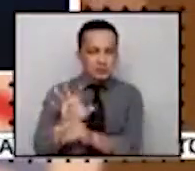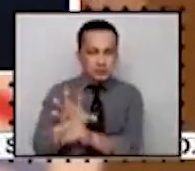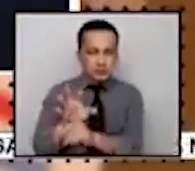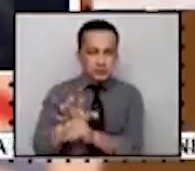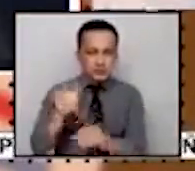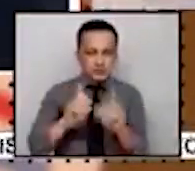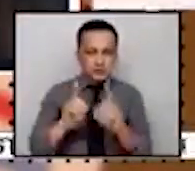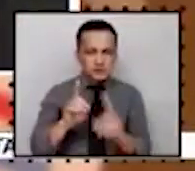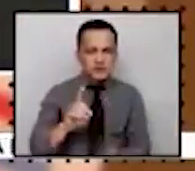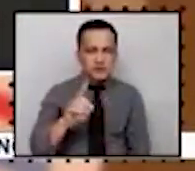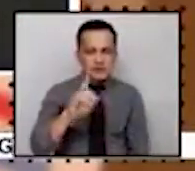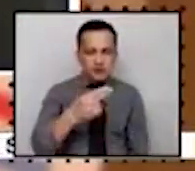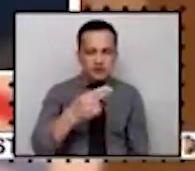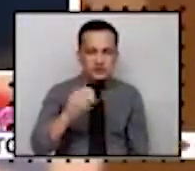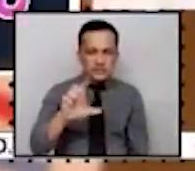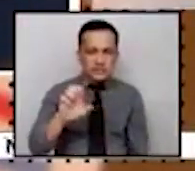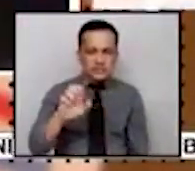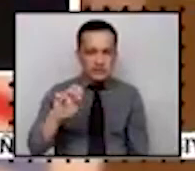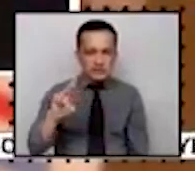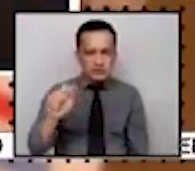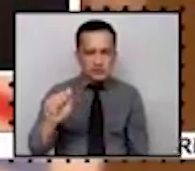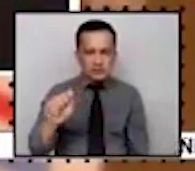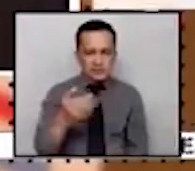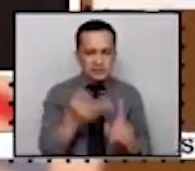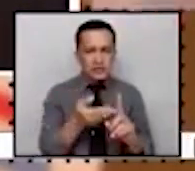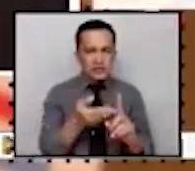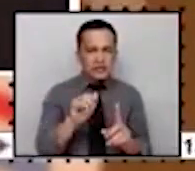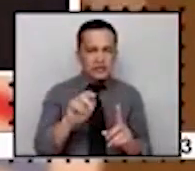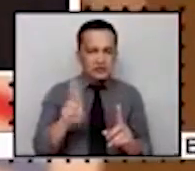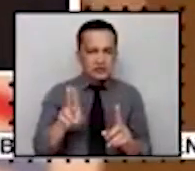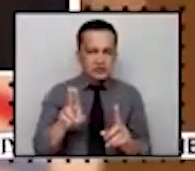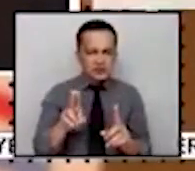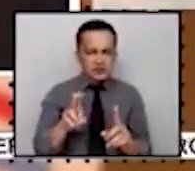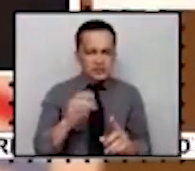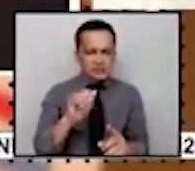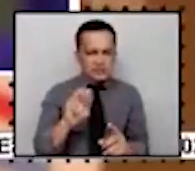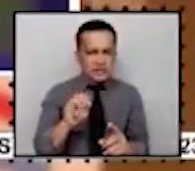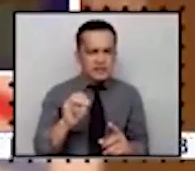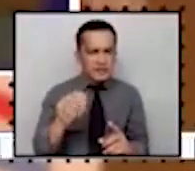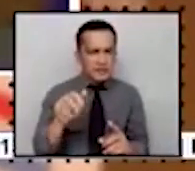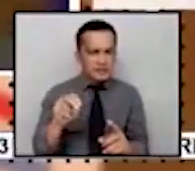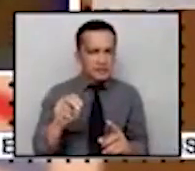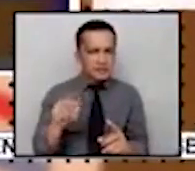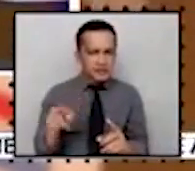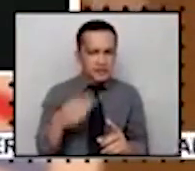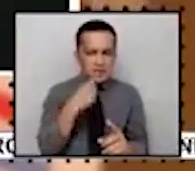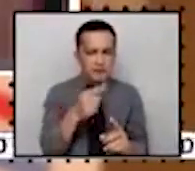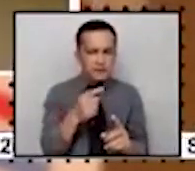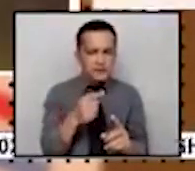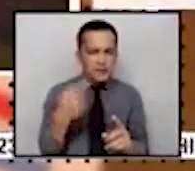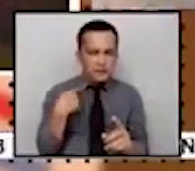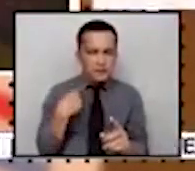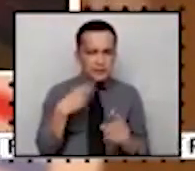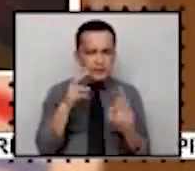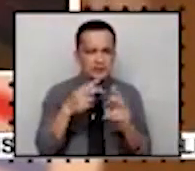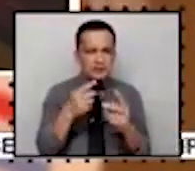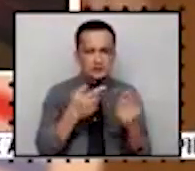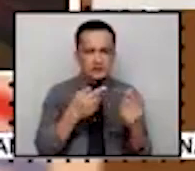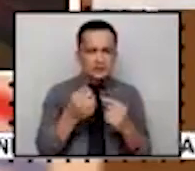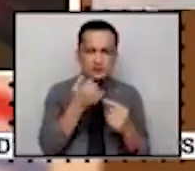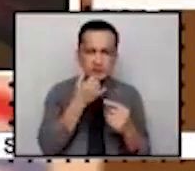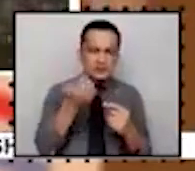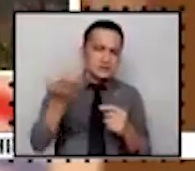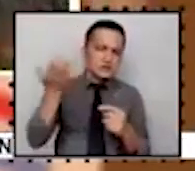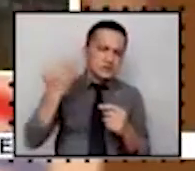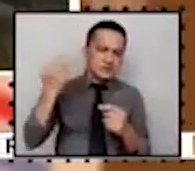Luna. IU portrays the role of Jang Man-wol. Due to a huge sin that she committed more than a millennium ago, she